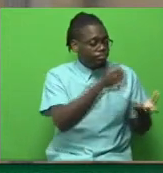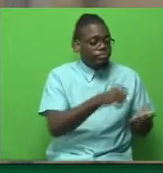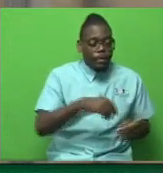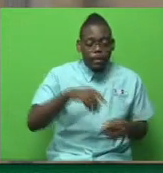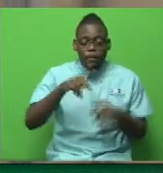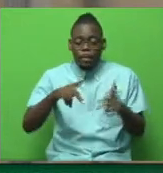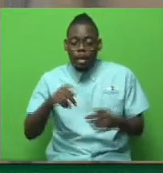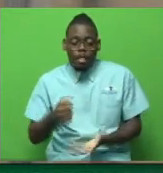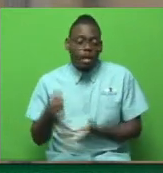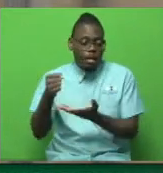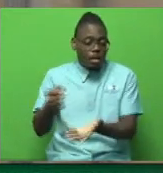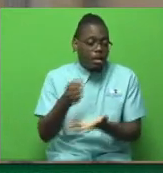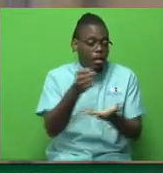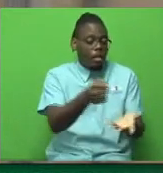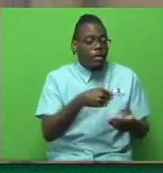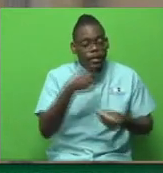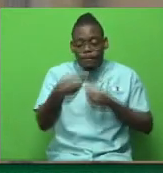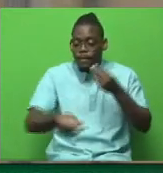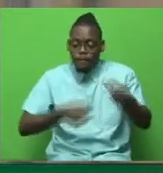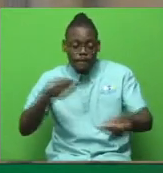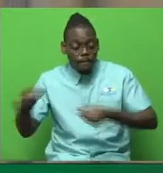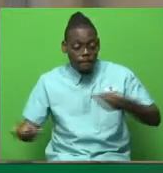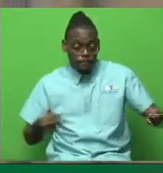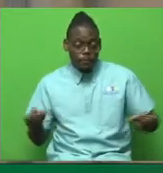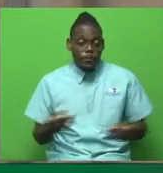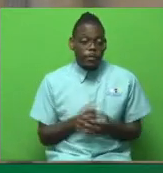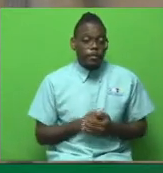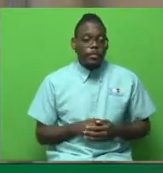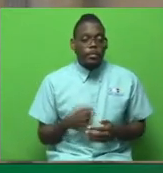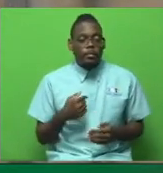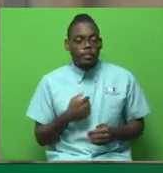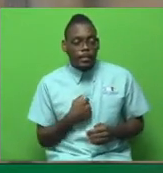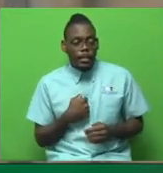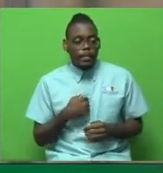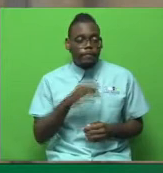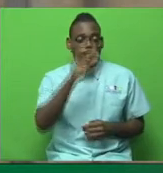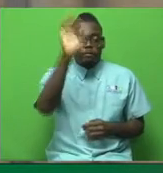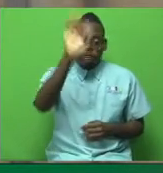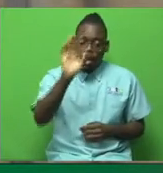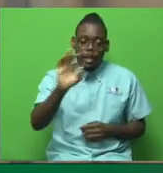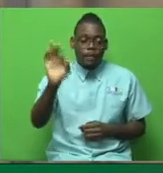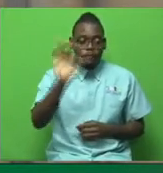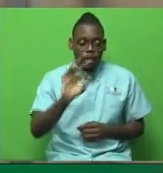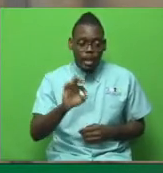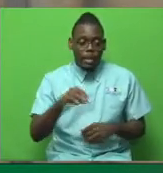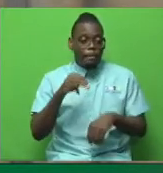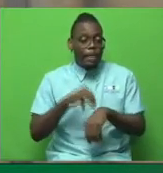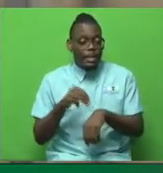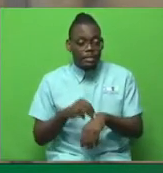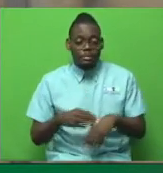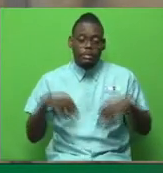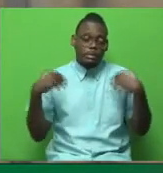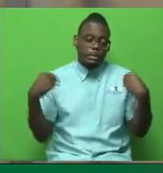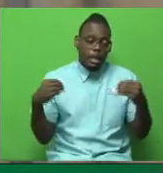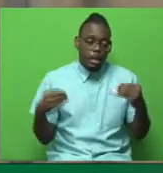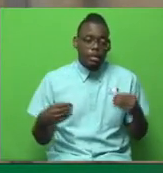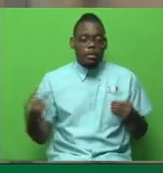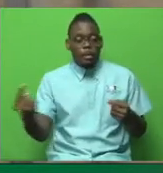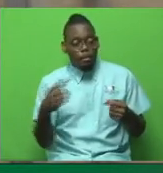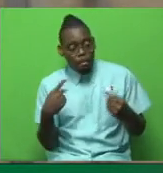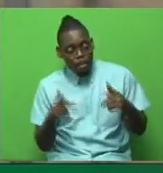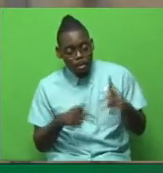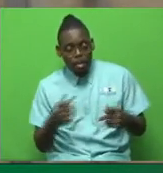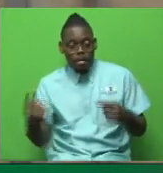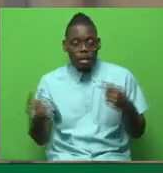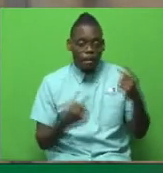bread we have a free flea market Friday where we open our doors and members of the community come in and they can